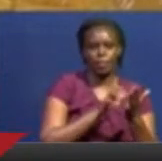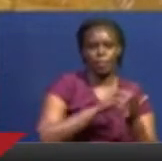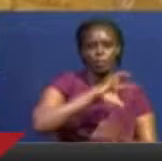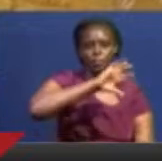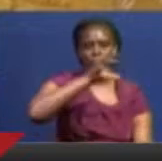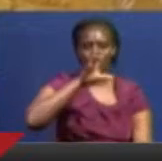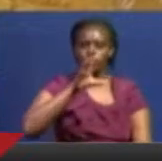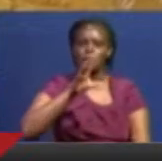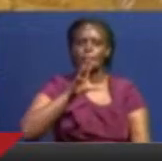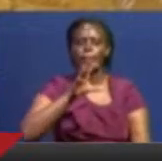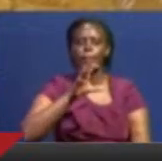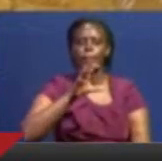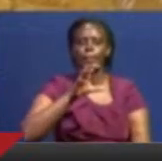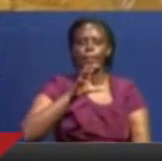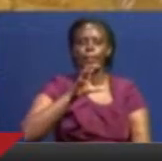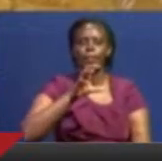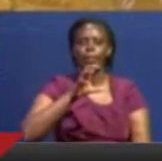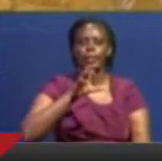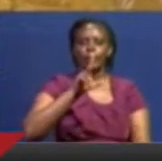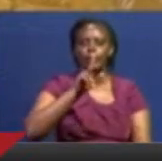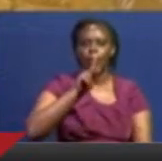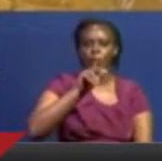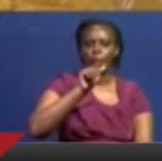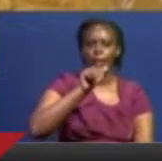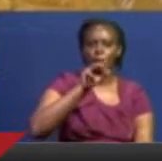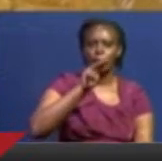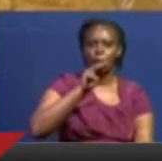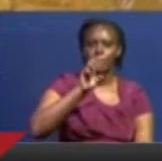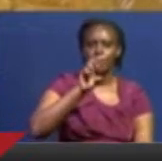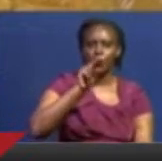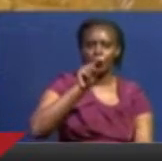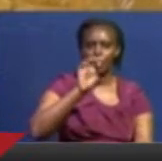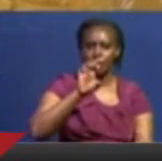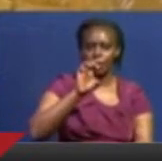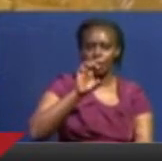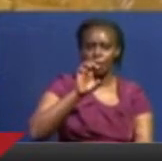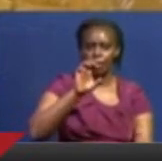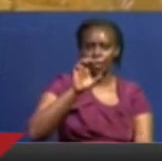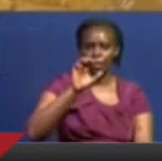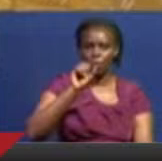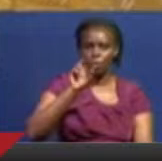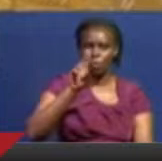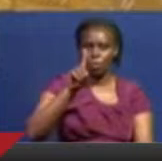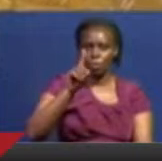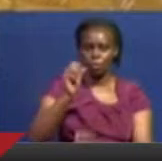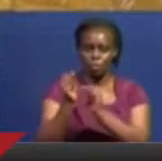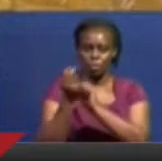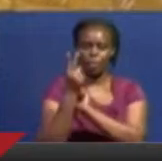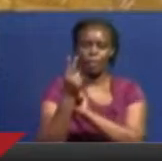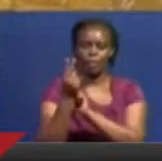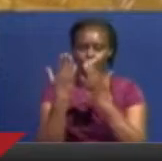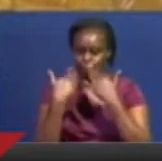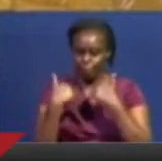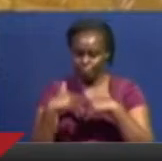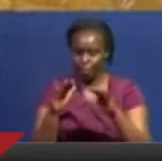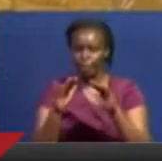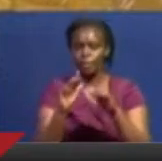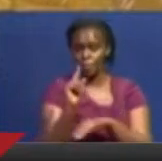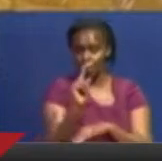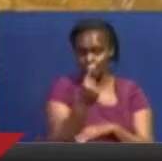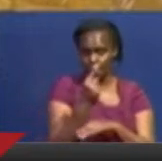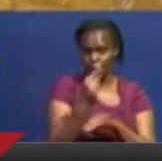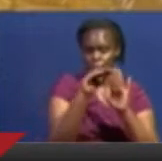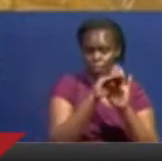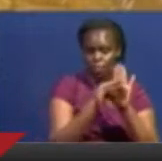County, Honorable Kamene. Oundo, you'll second after we dispose of